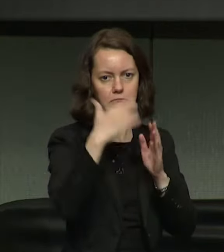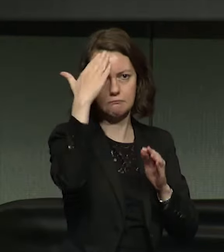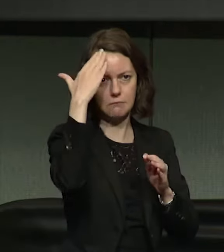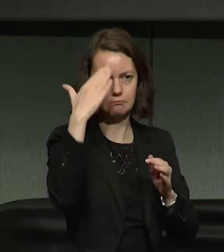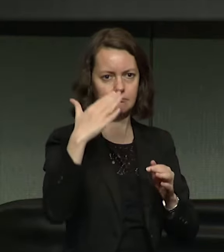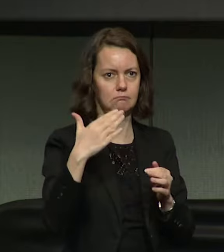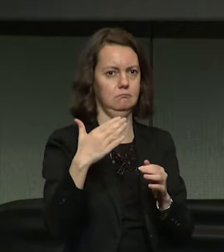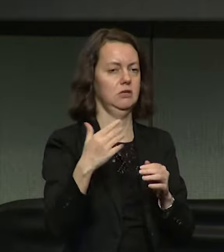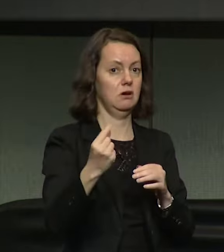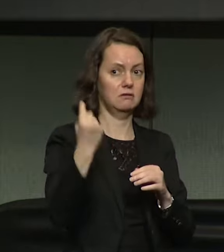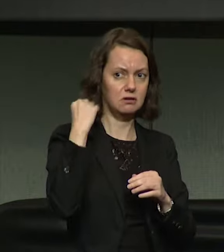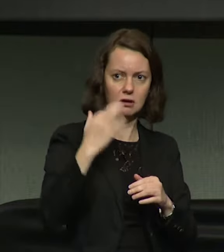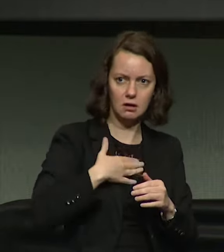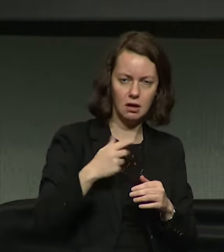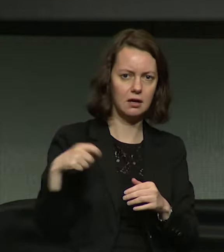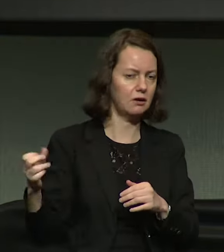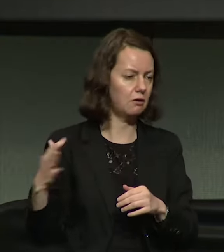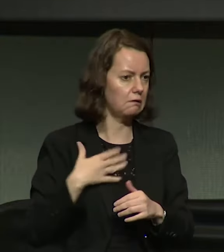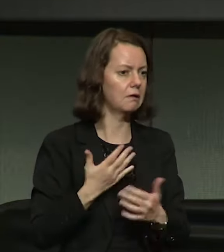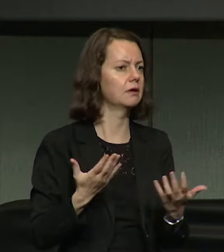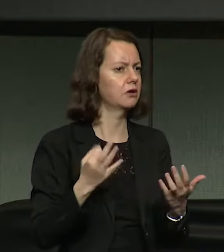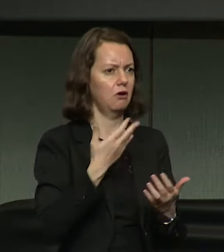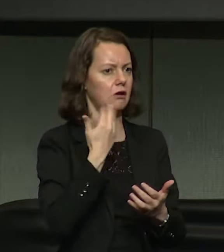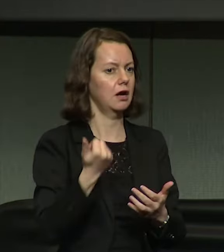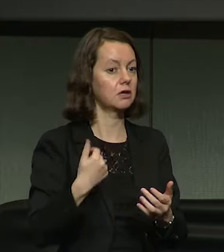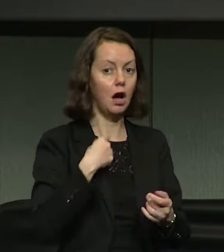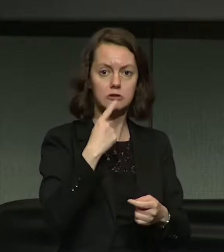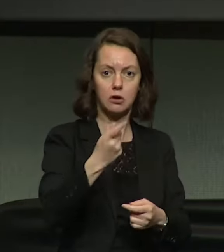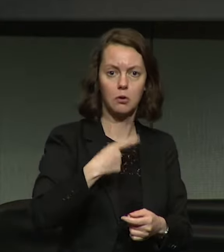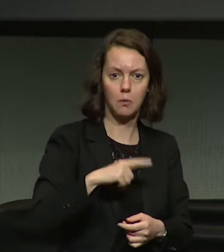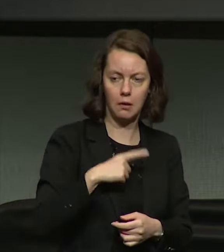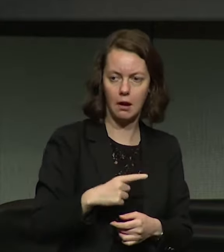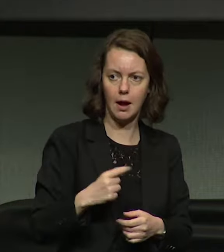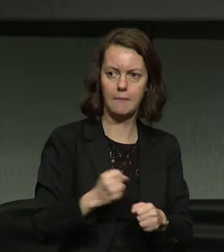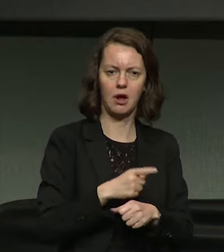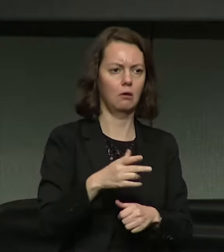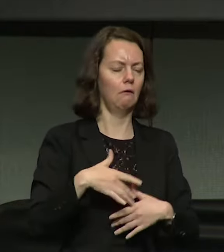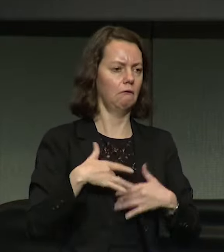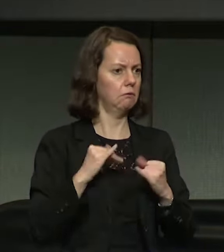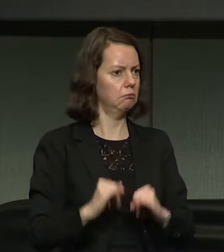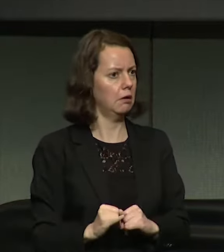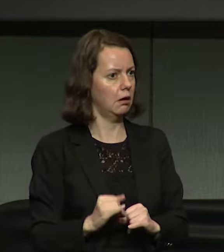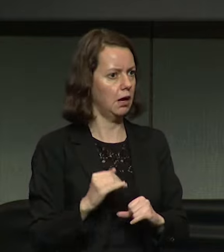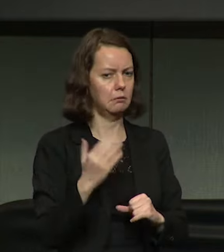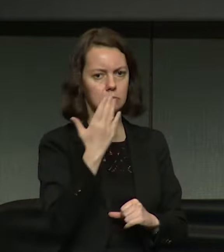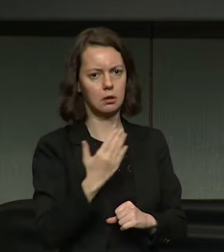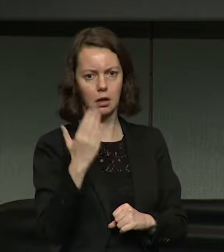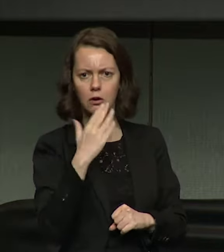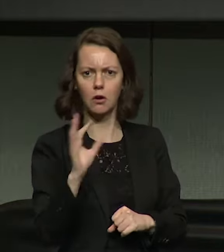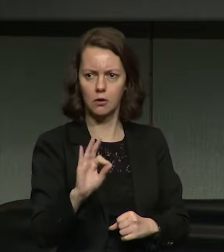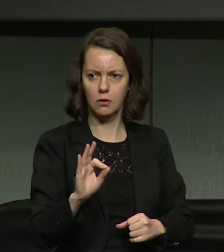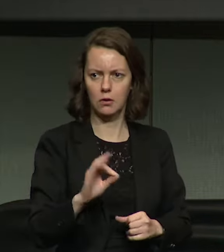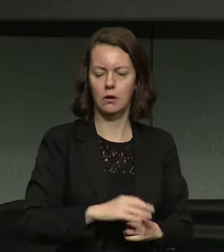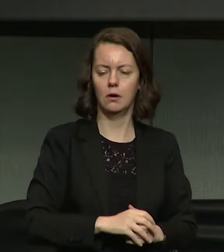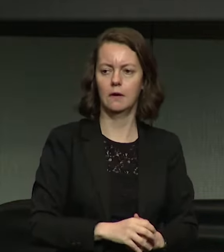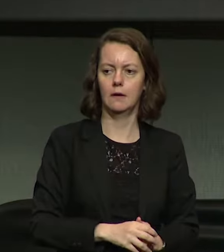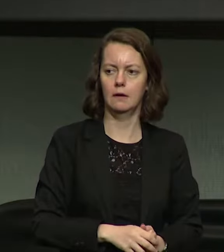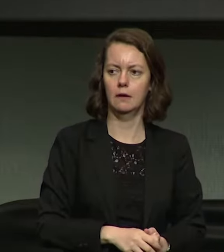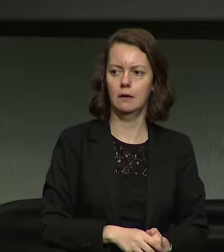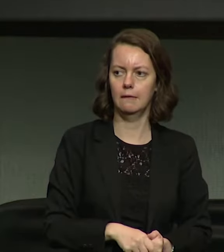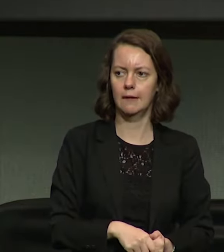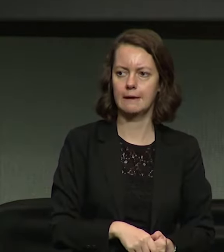those circumstances. And I'm not sharing this story with you to make you feel sorry for me or anything like that.